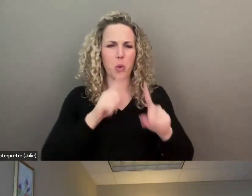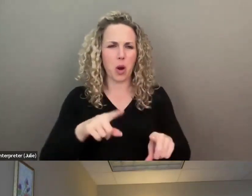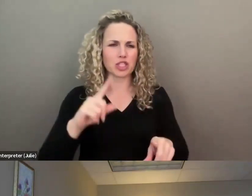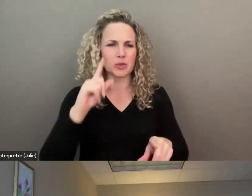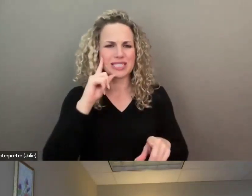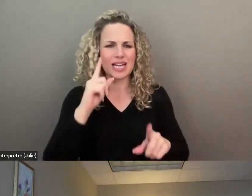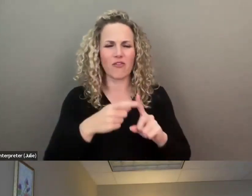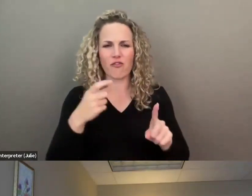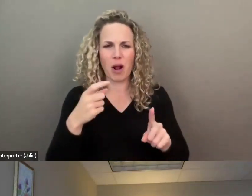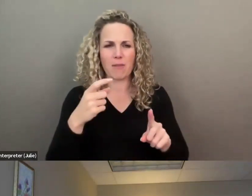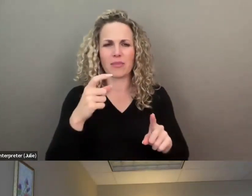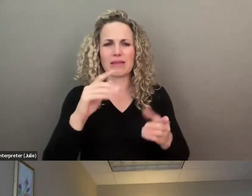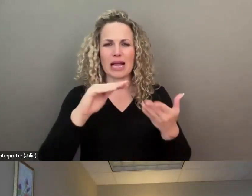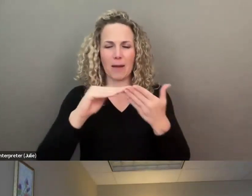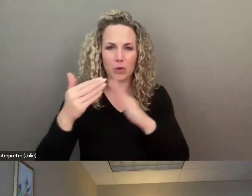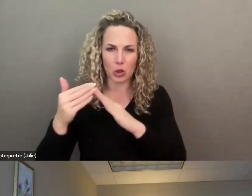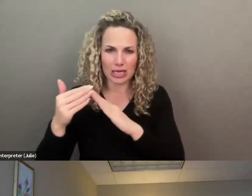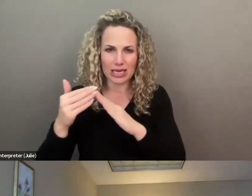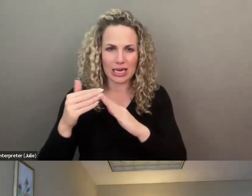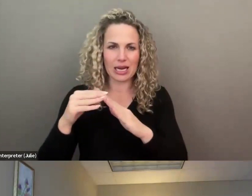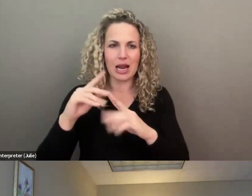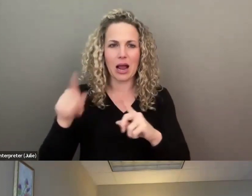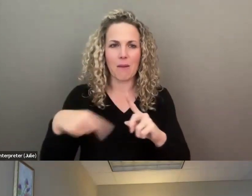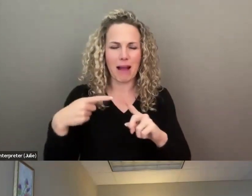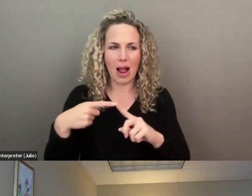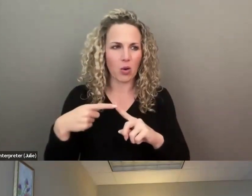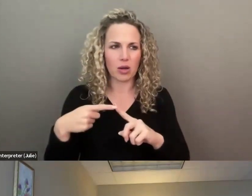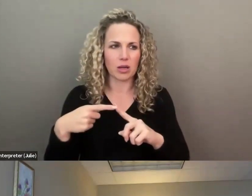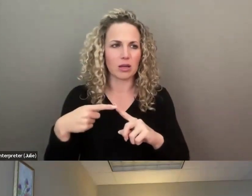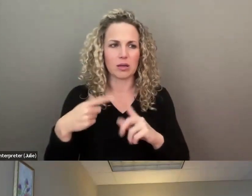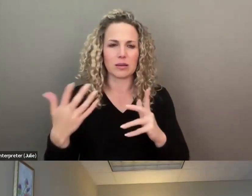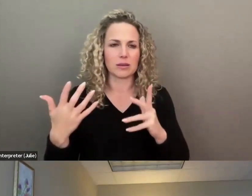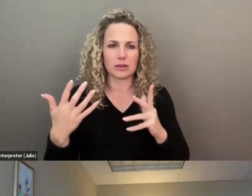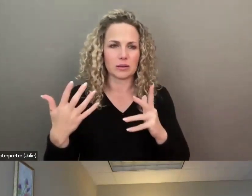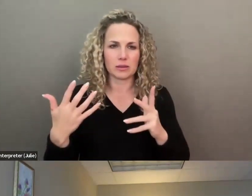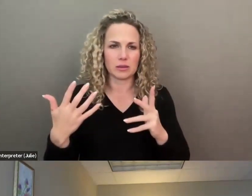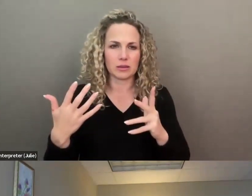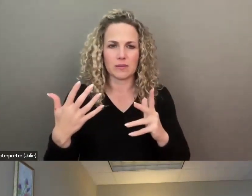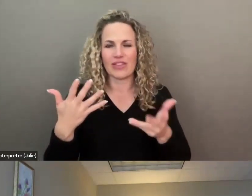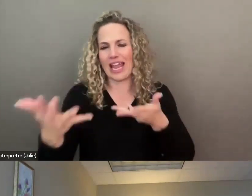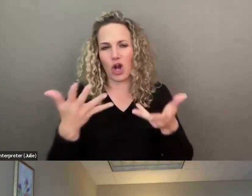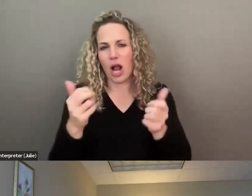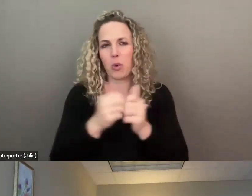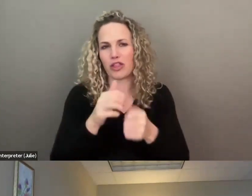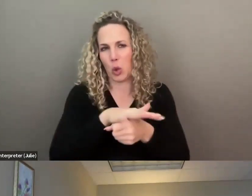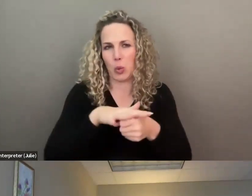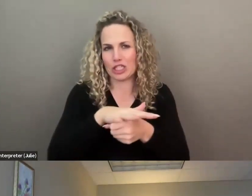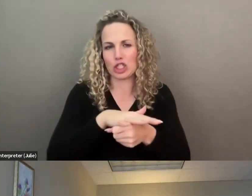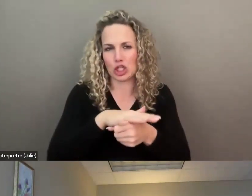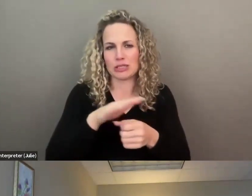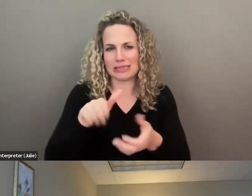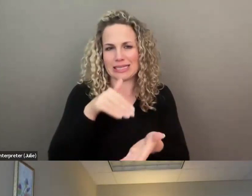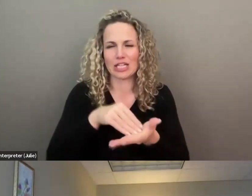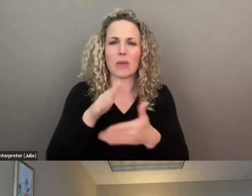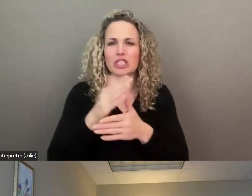from our community about how their interactions are with the regional center. So I want to share